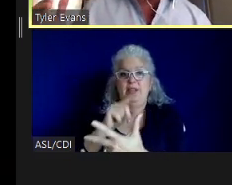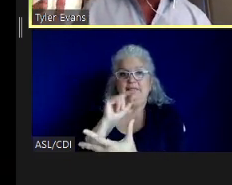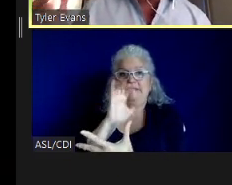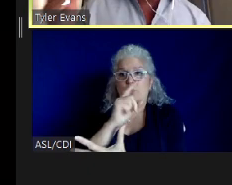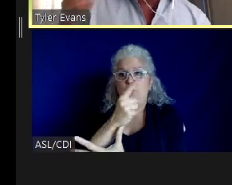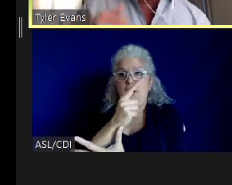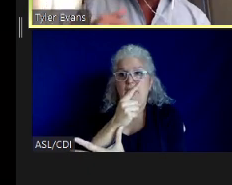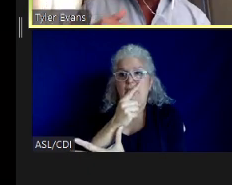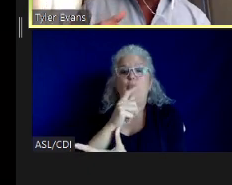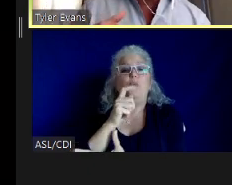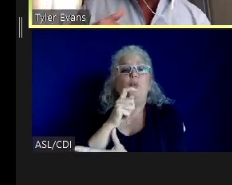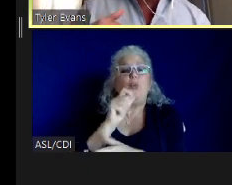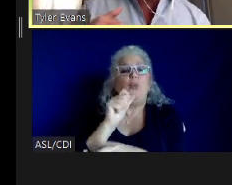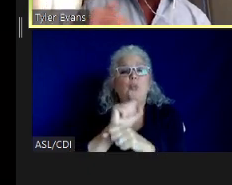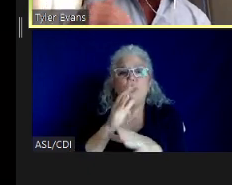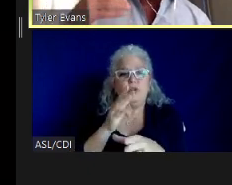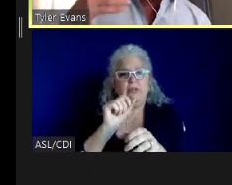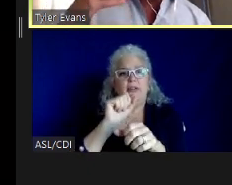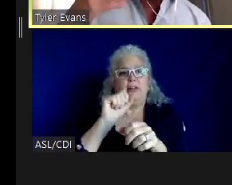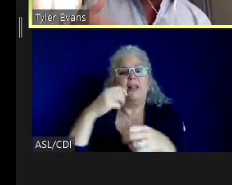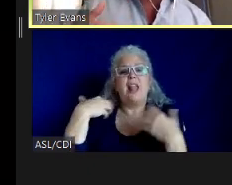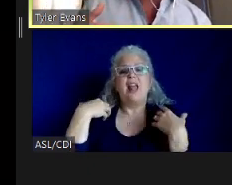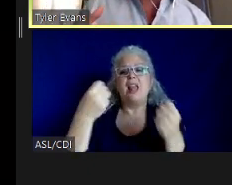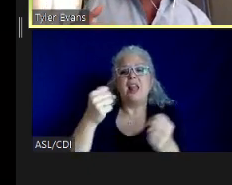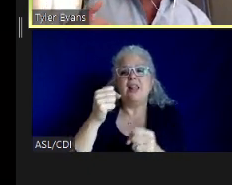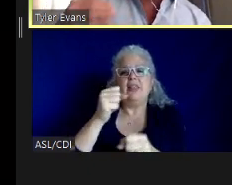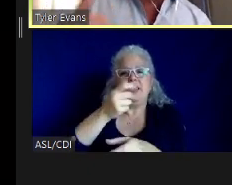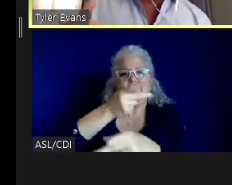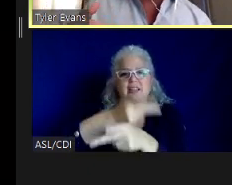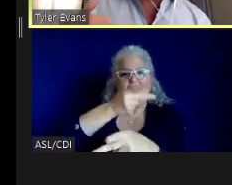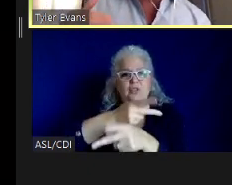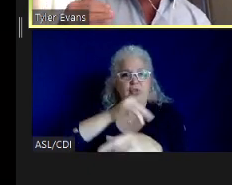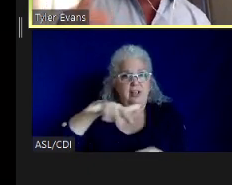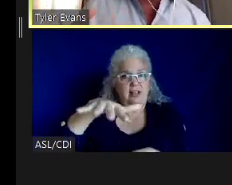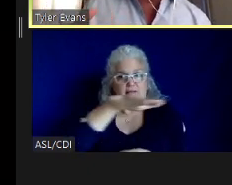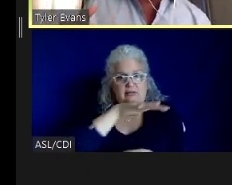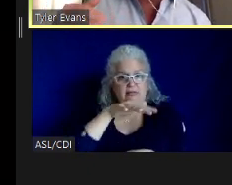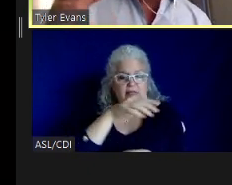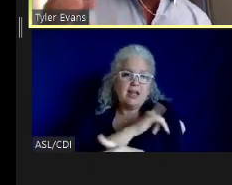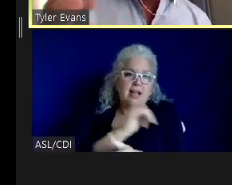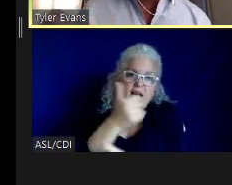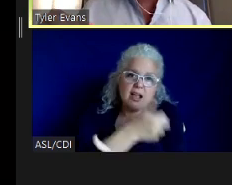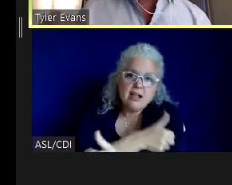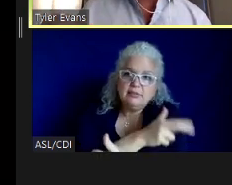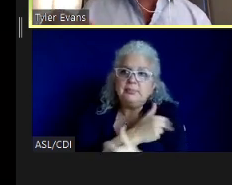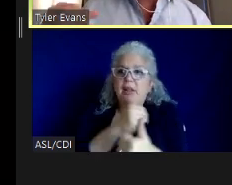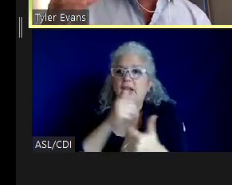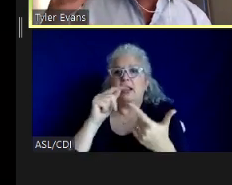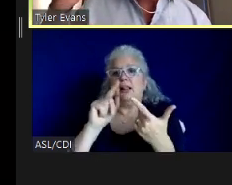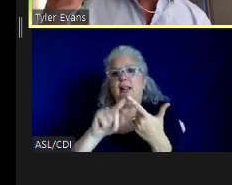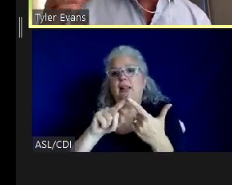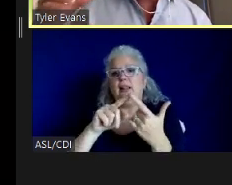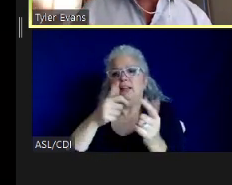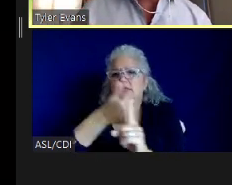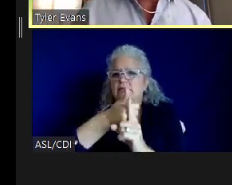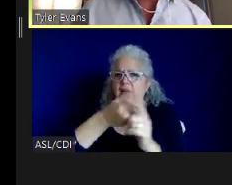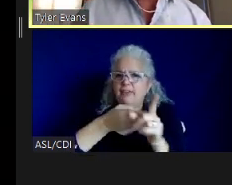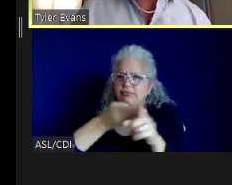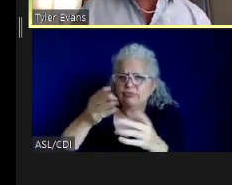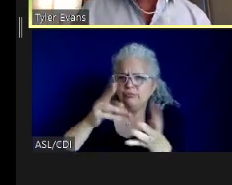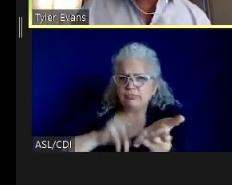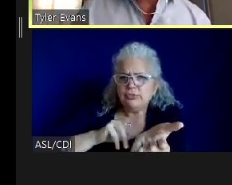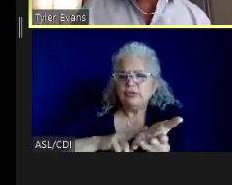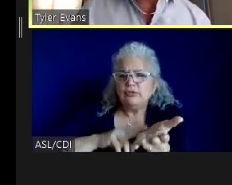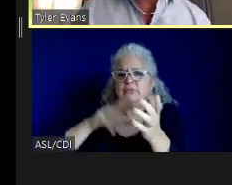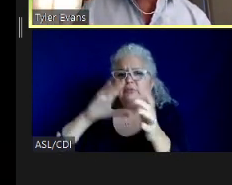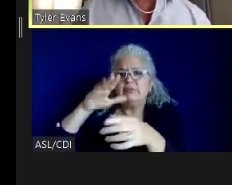1, and that was really, getting that to hospital facilities, skilled nursing facilities, et cetera. Now we're in tier 2, and mostly